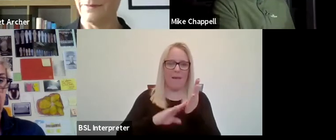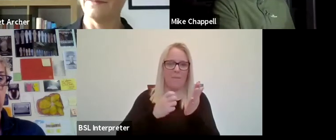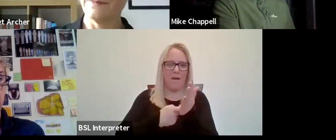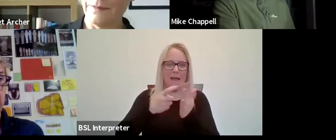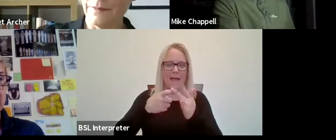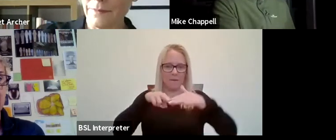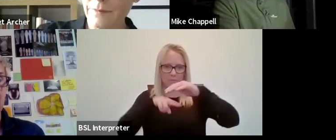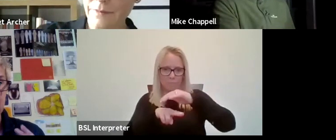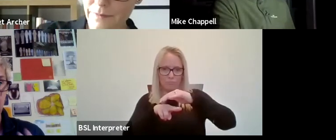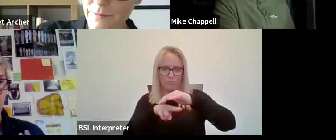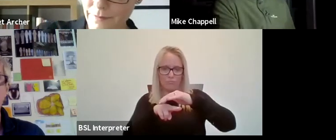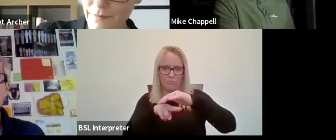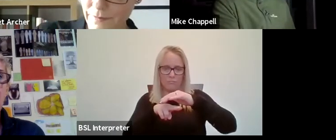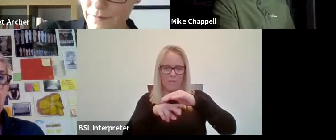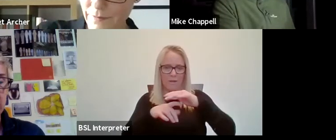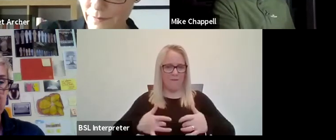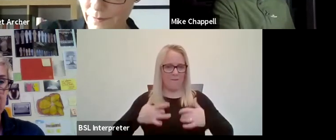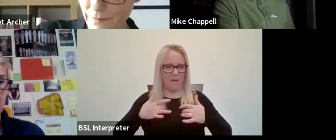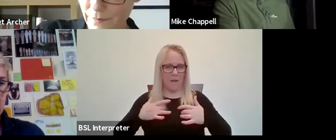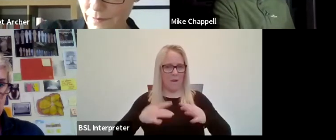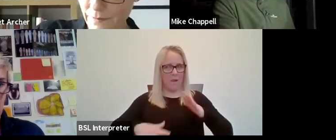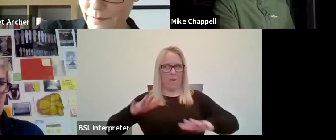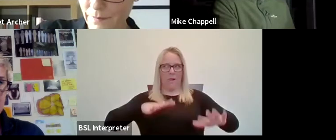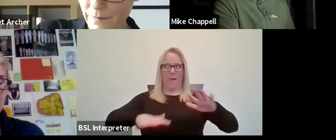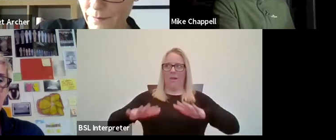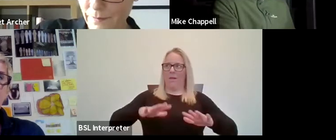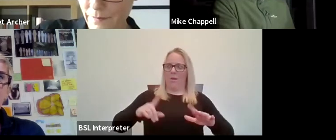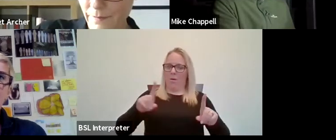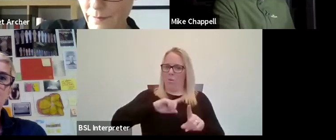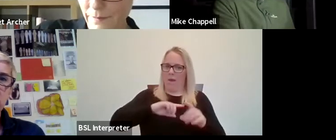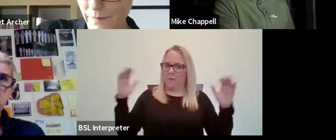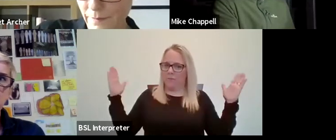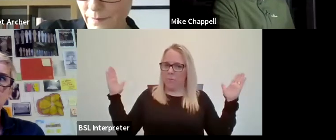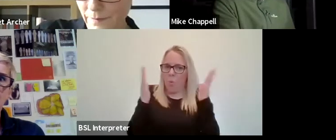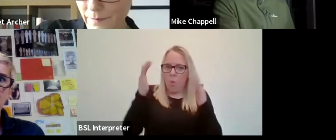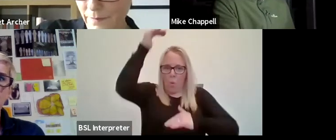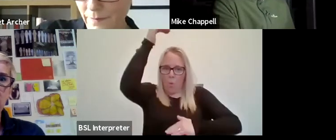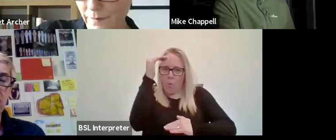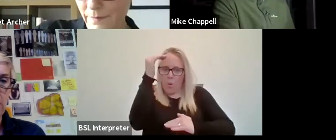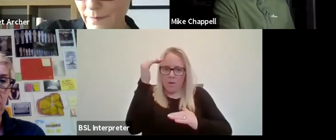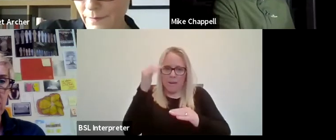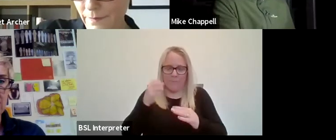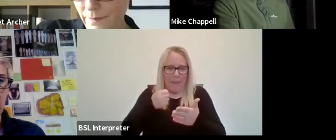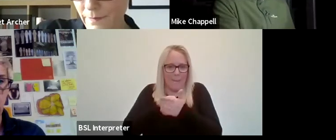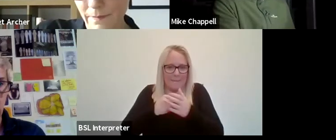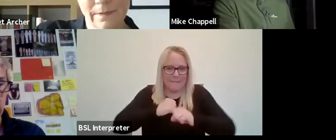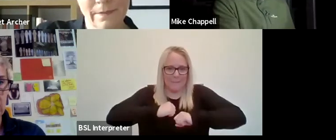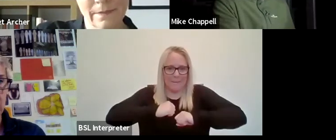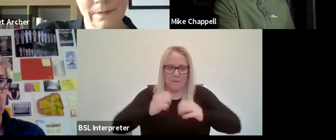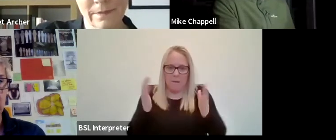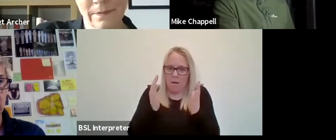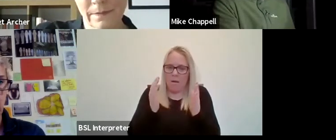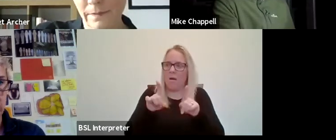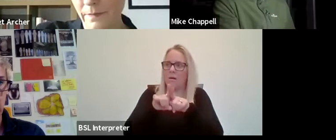find very problematic and has a very limited space. And also the way that the MRI itself works